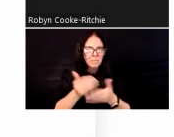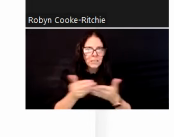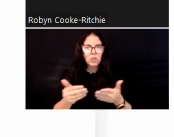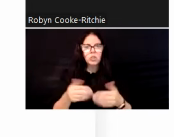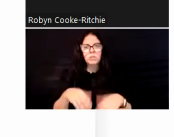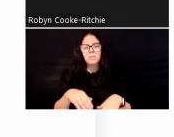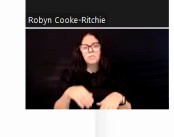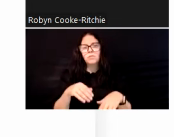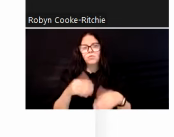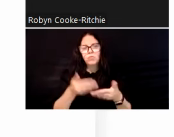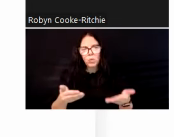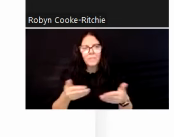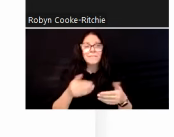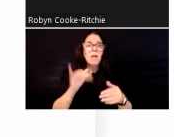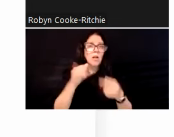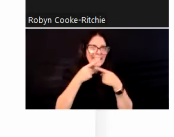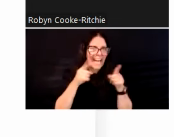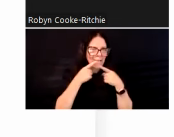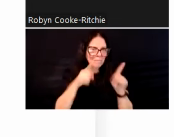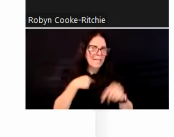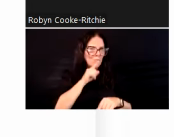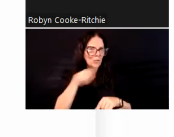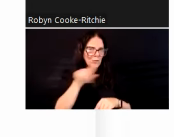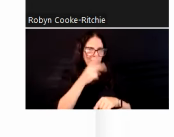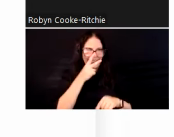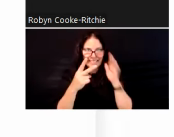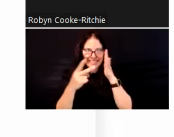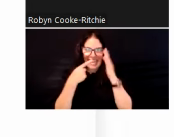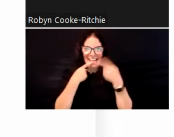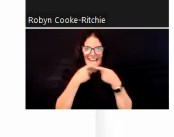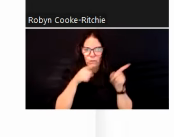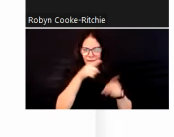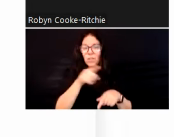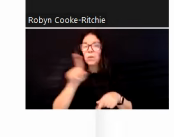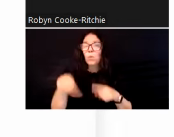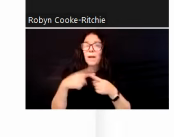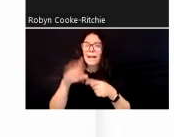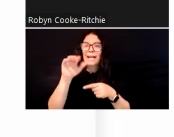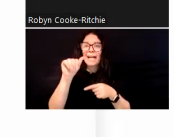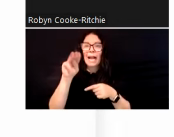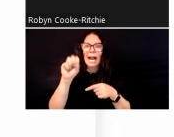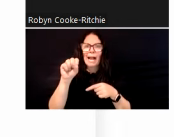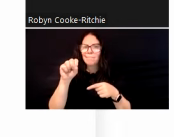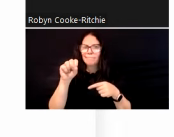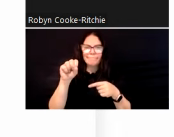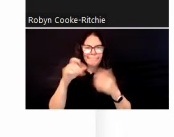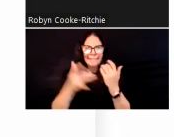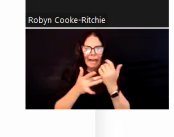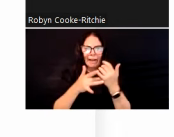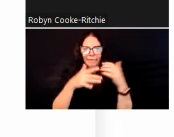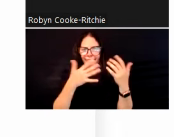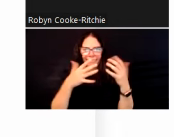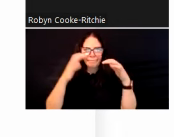announcements that are posted there. I'm sure you've all seen them when CaMS is having an outage or having an issue. So when you have